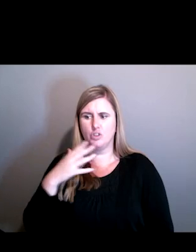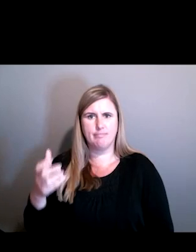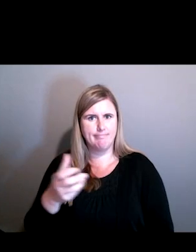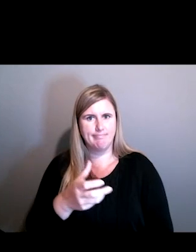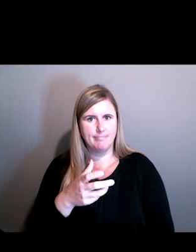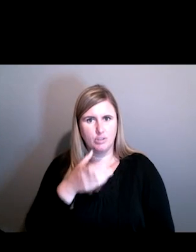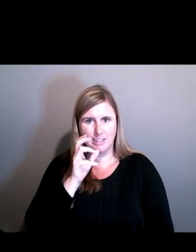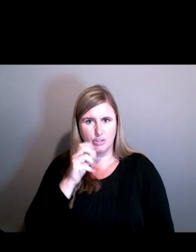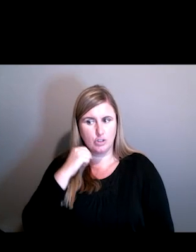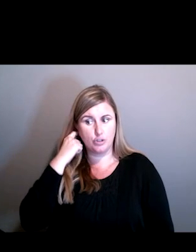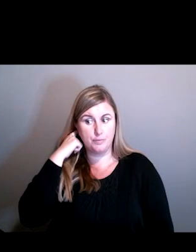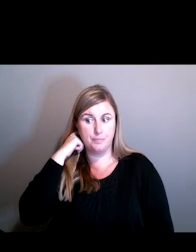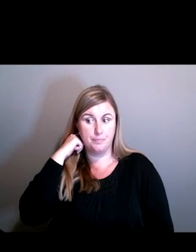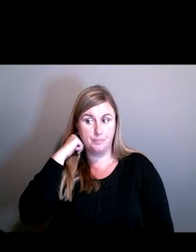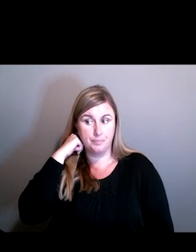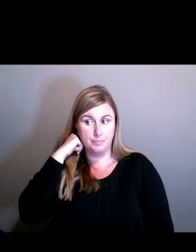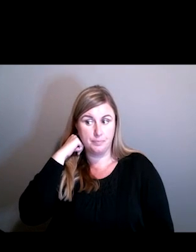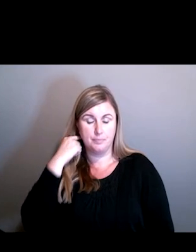your seltzer.